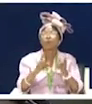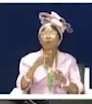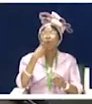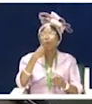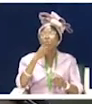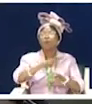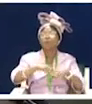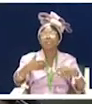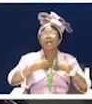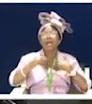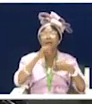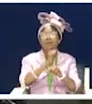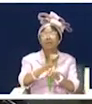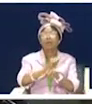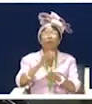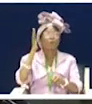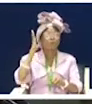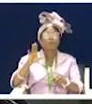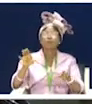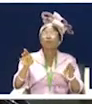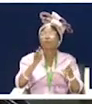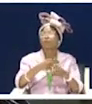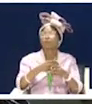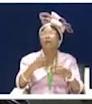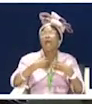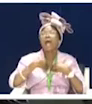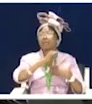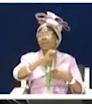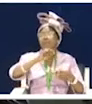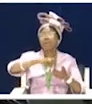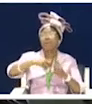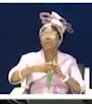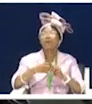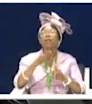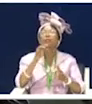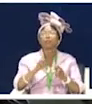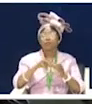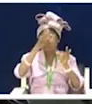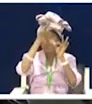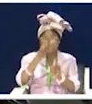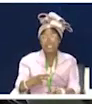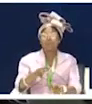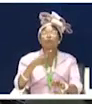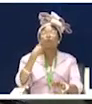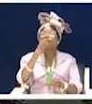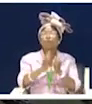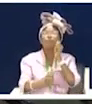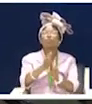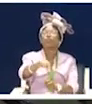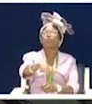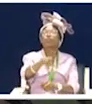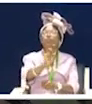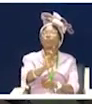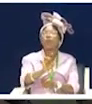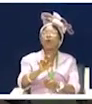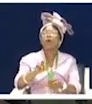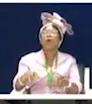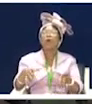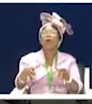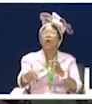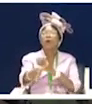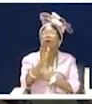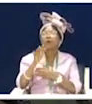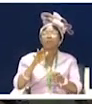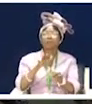jobless will soon have a problem deciding which job to choose. God fulfilled